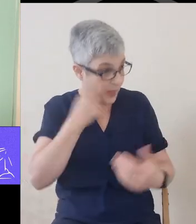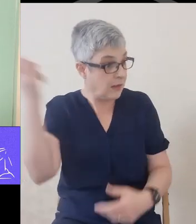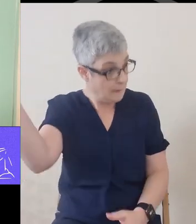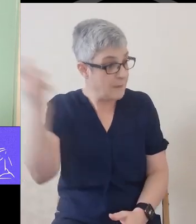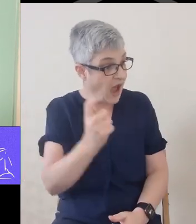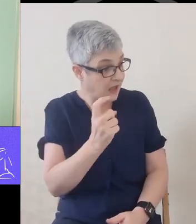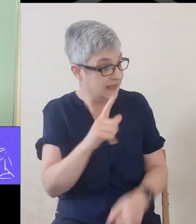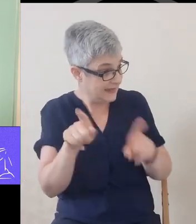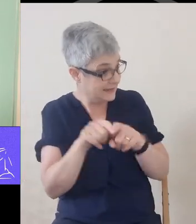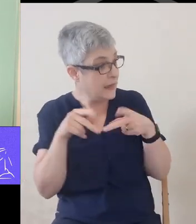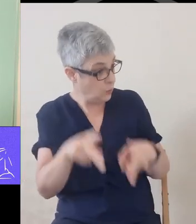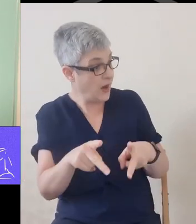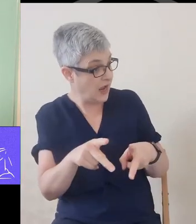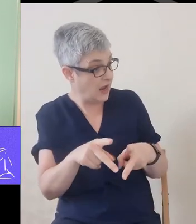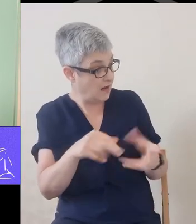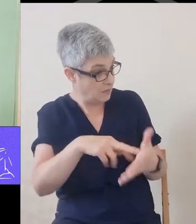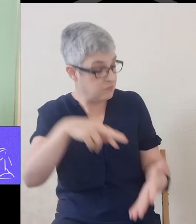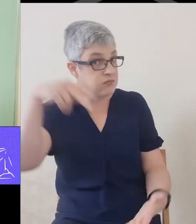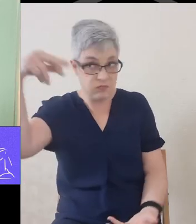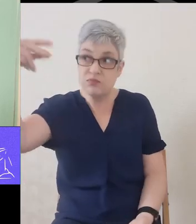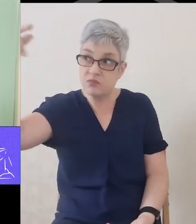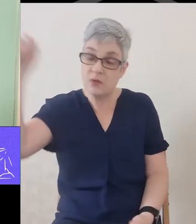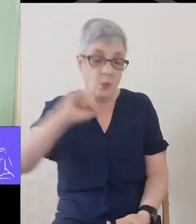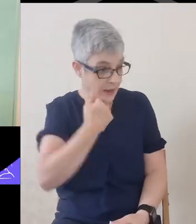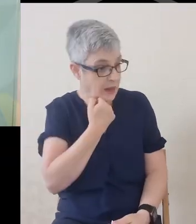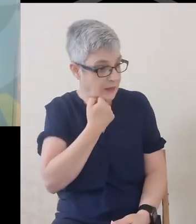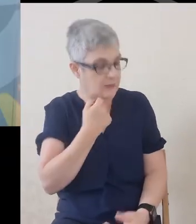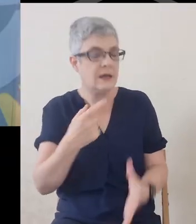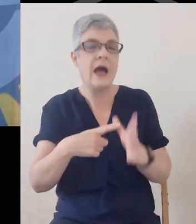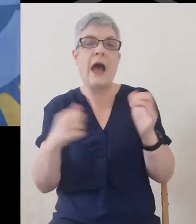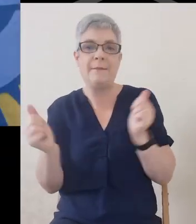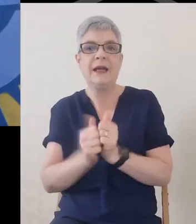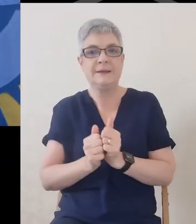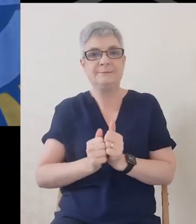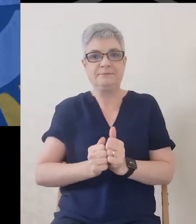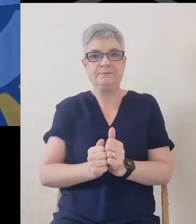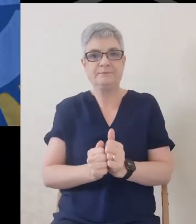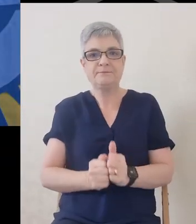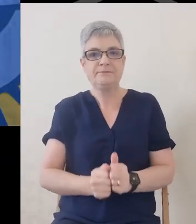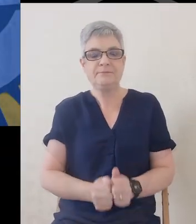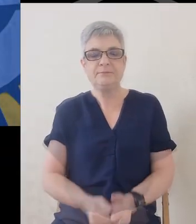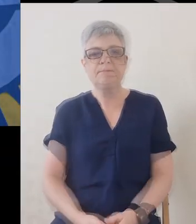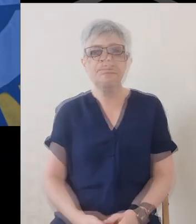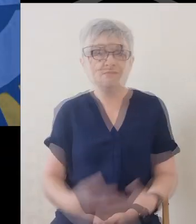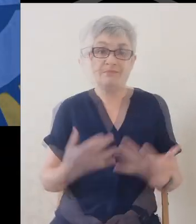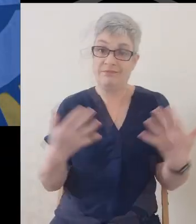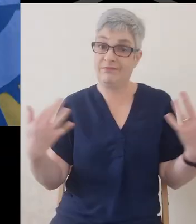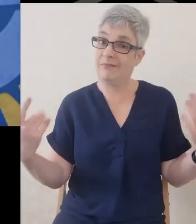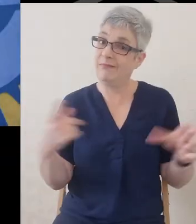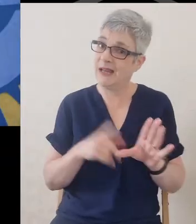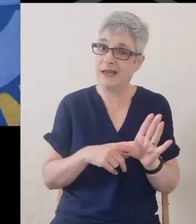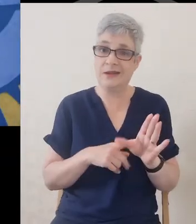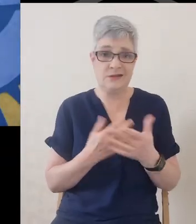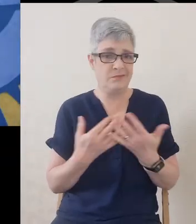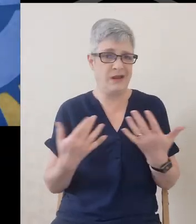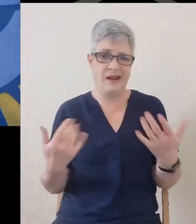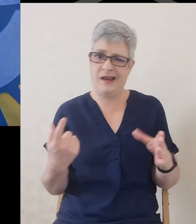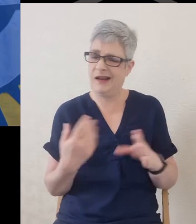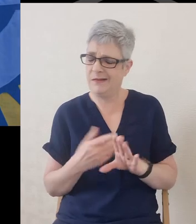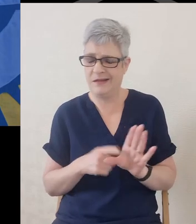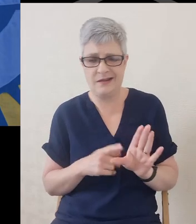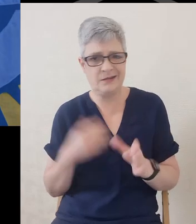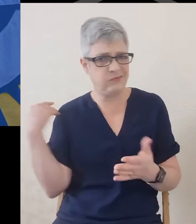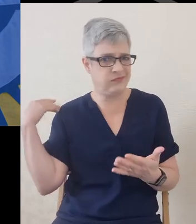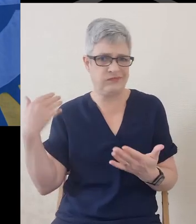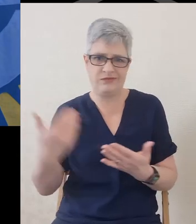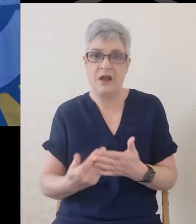come back in the same way you have seen him go into heaven. Amen. Well, it's been many, many a year since I've watched an episode